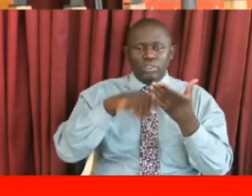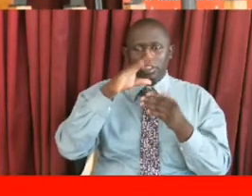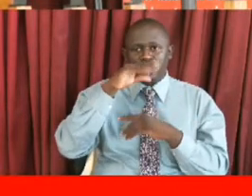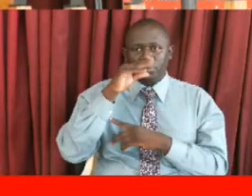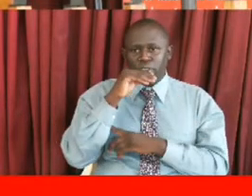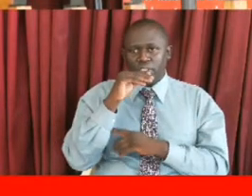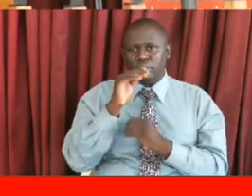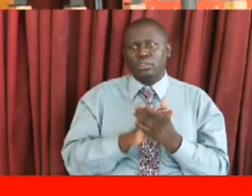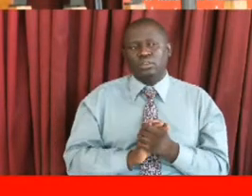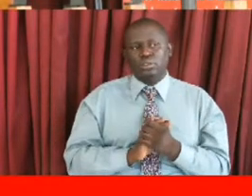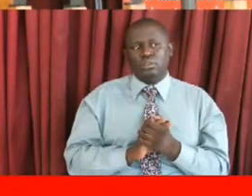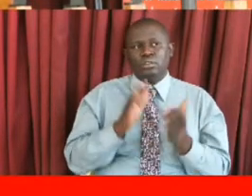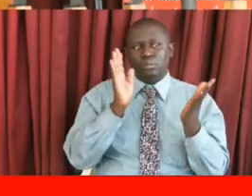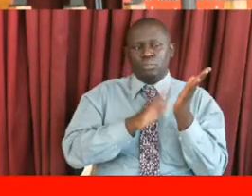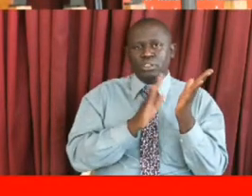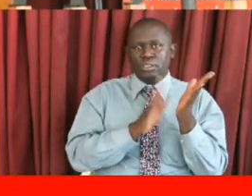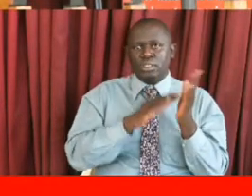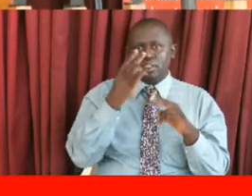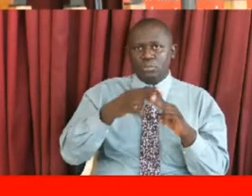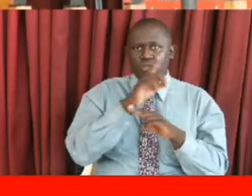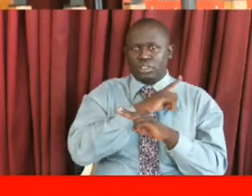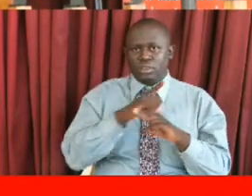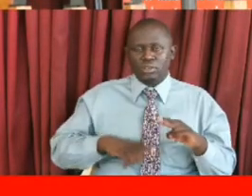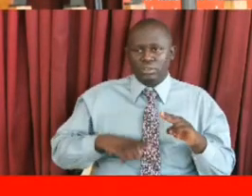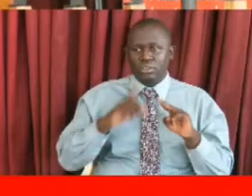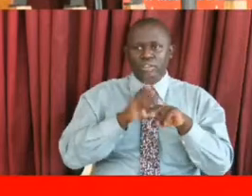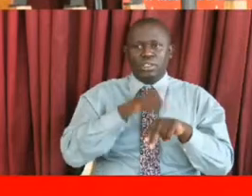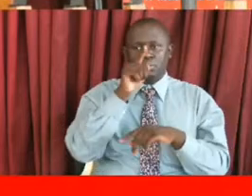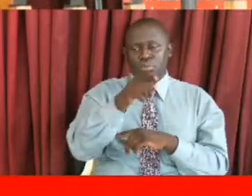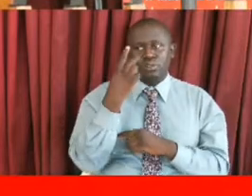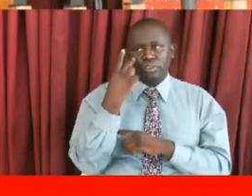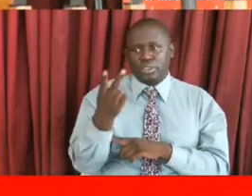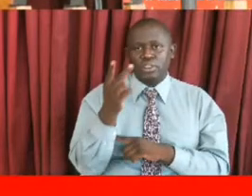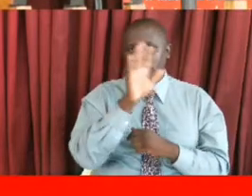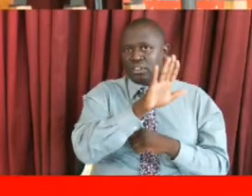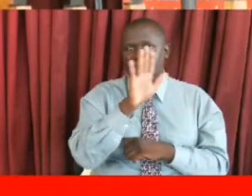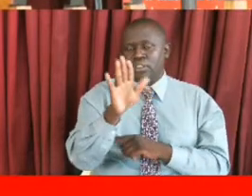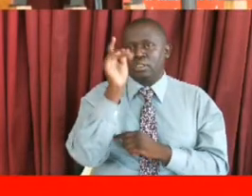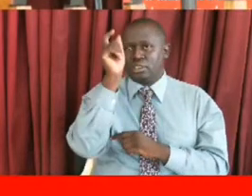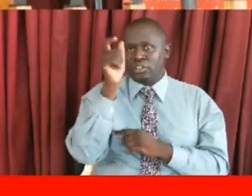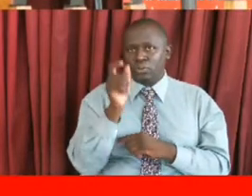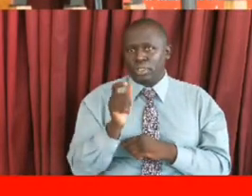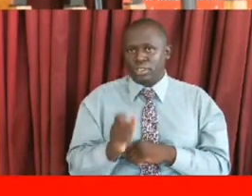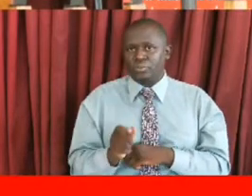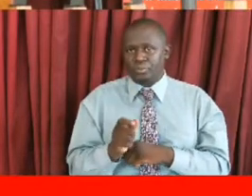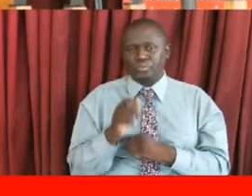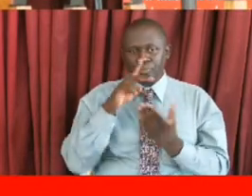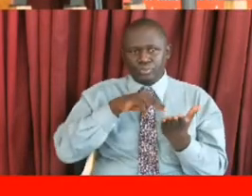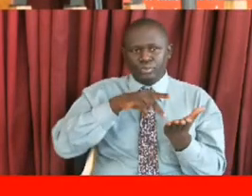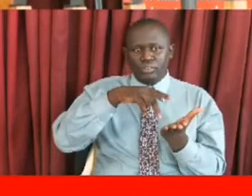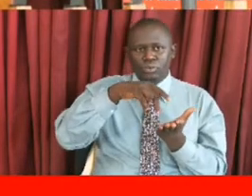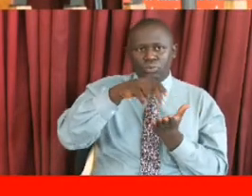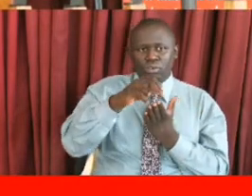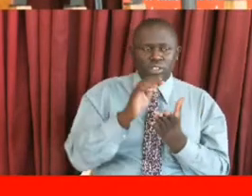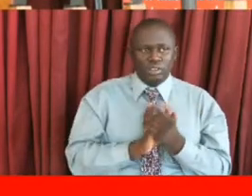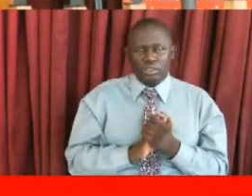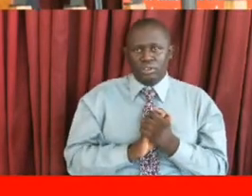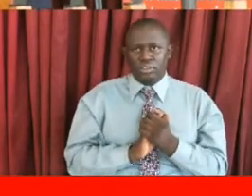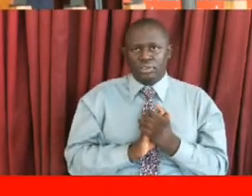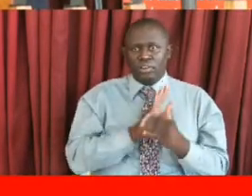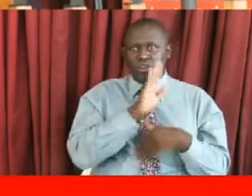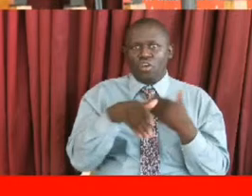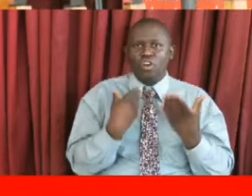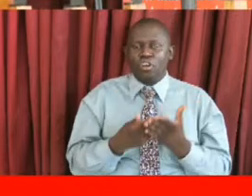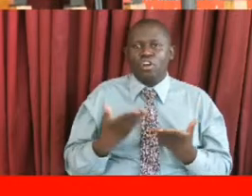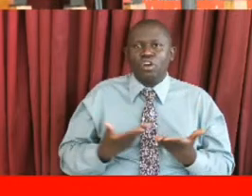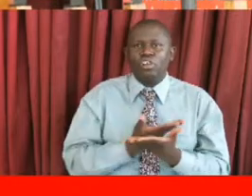speaking praise the name of the Lord amen hallelujah when you see his word walking all